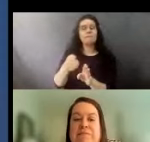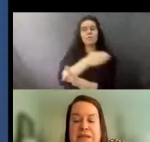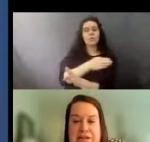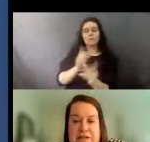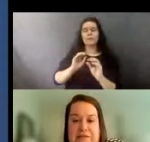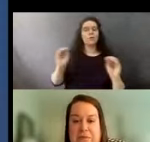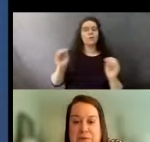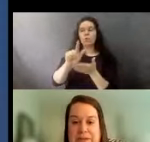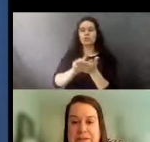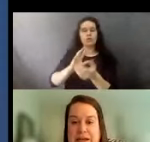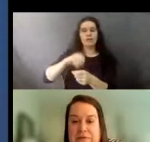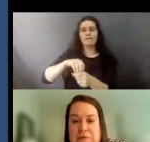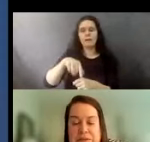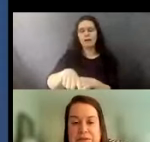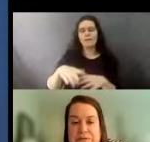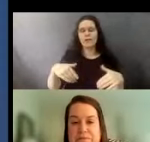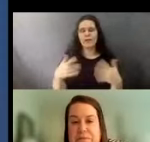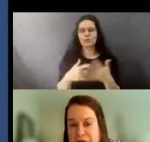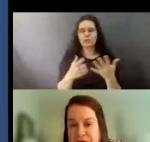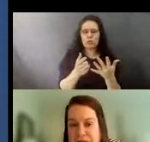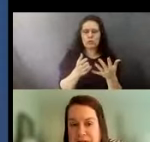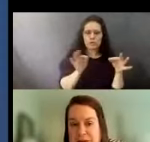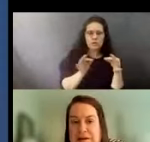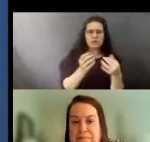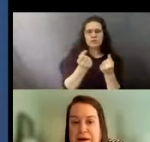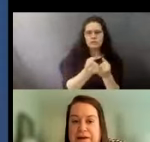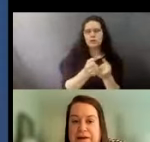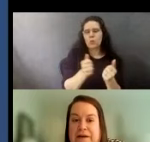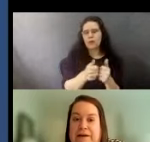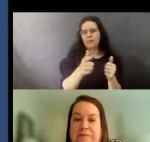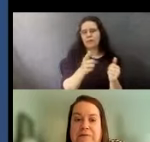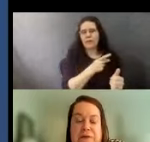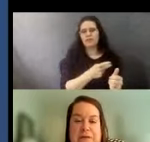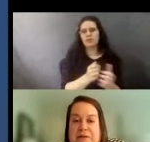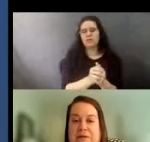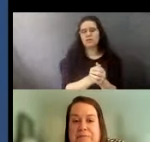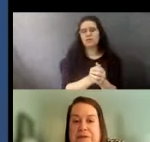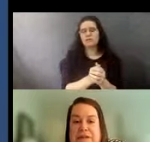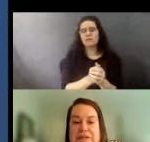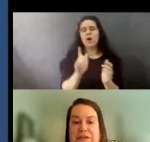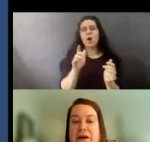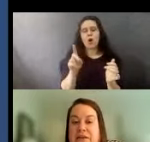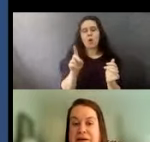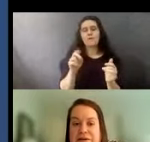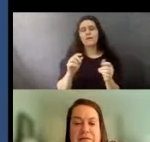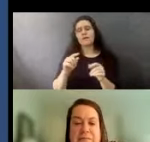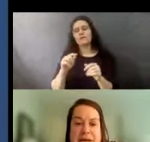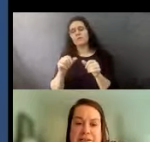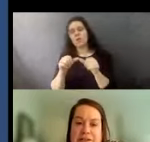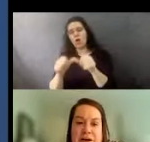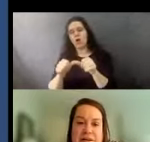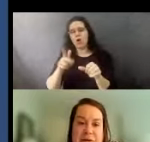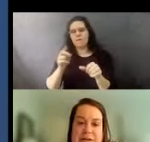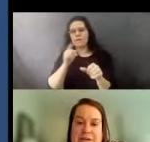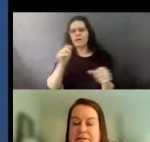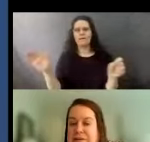are limitations to what we can say or point to about long COVID, but there may be an ability to document or have the